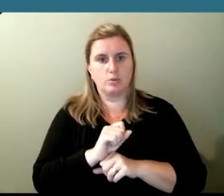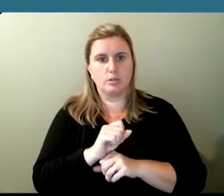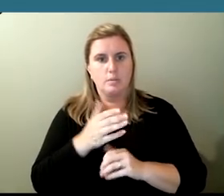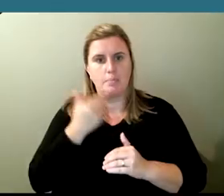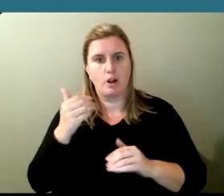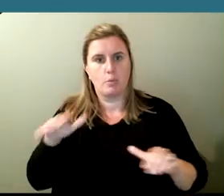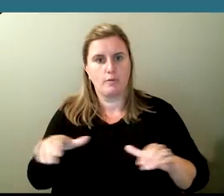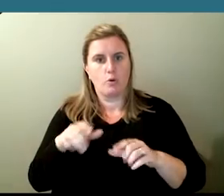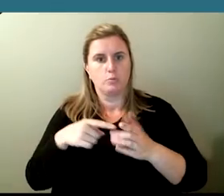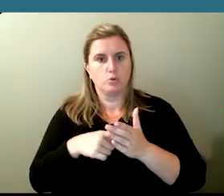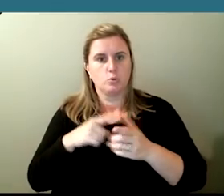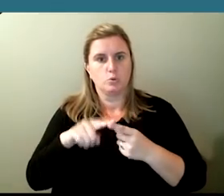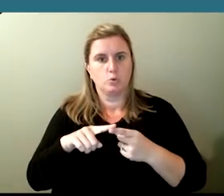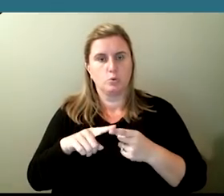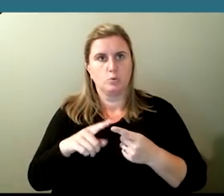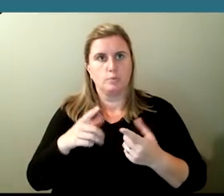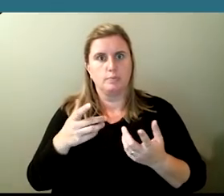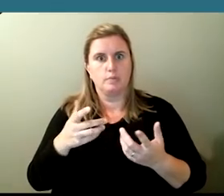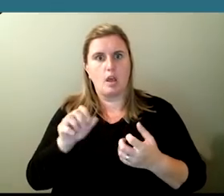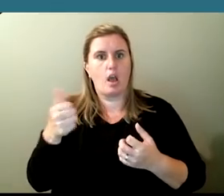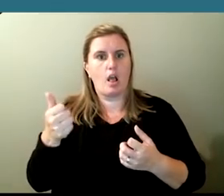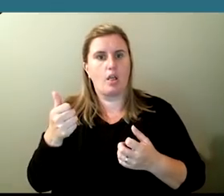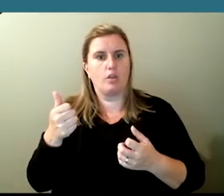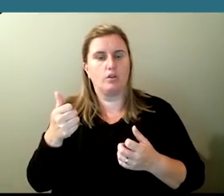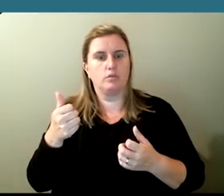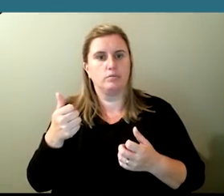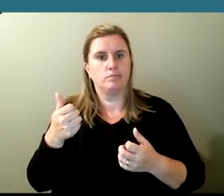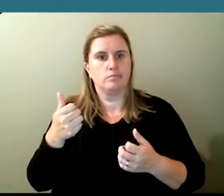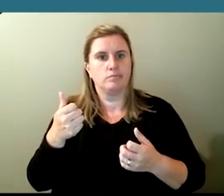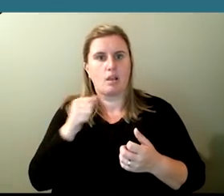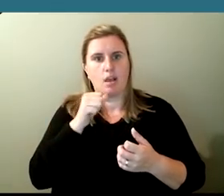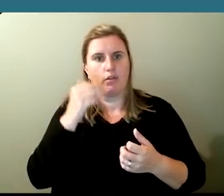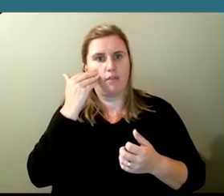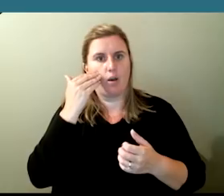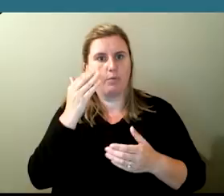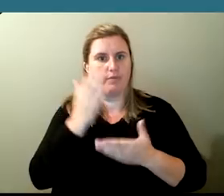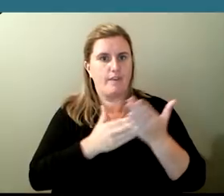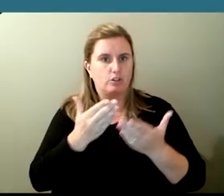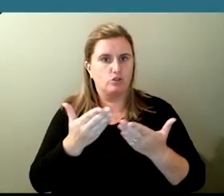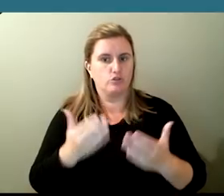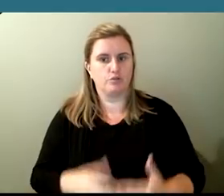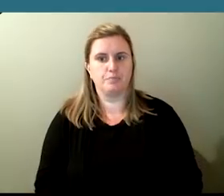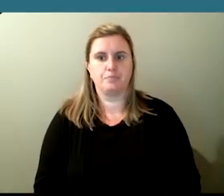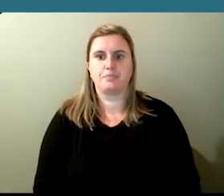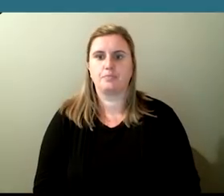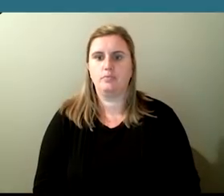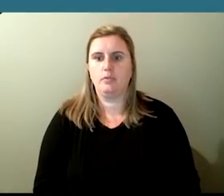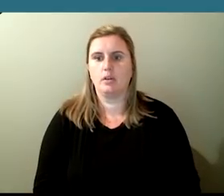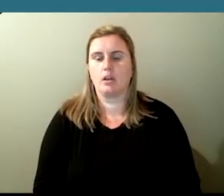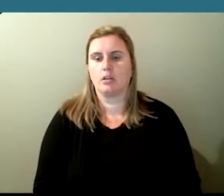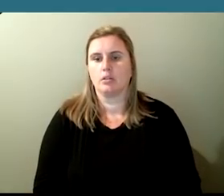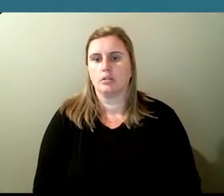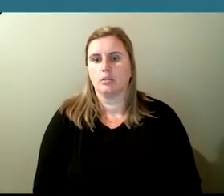performed due to other confound factor. We also followed